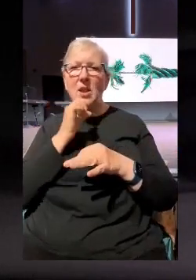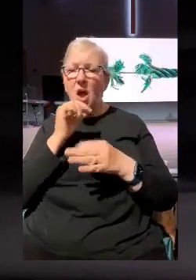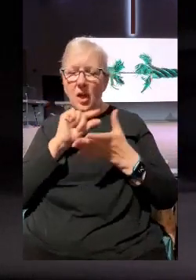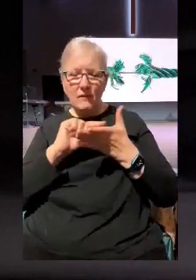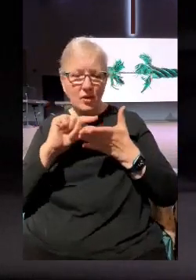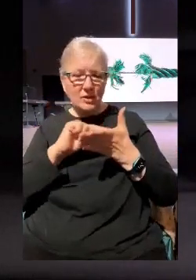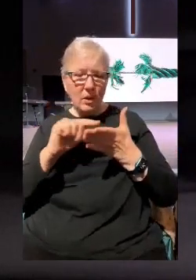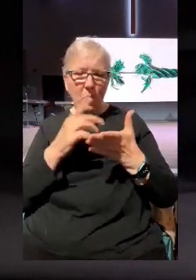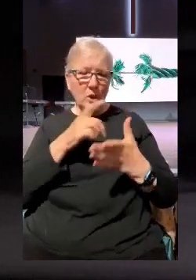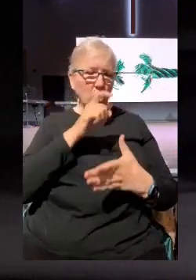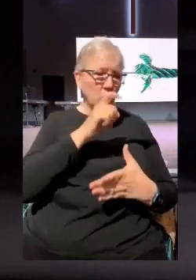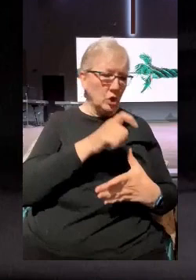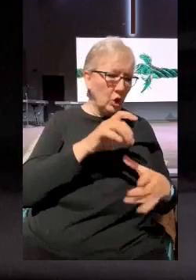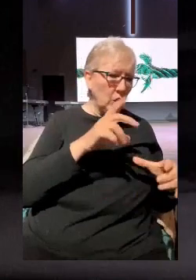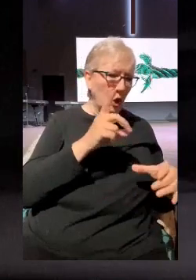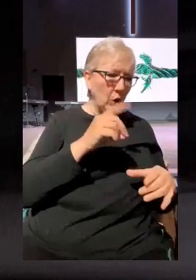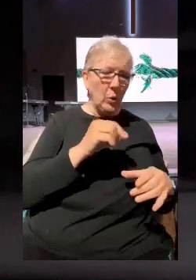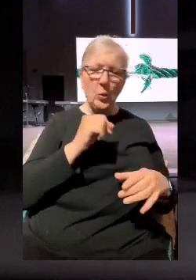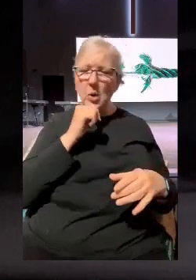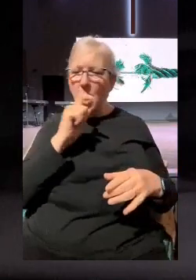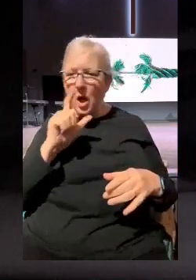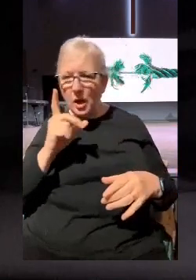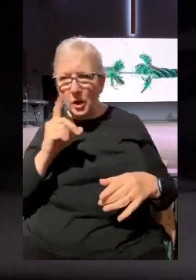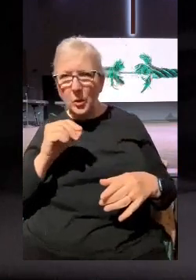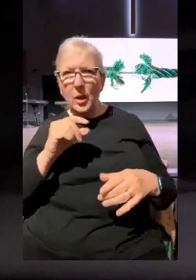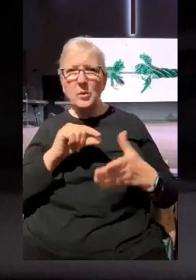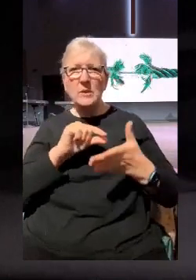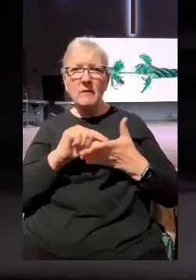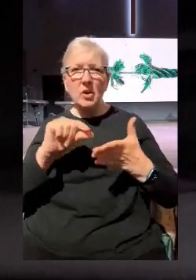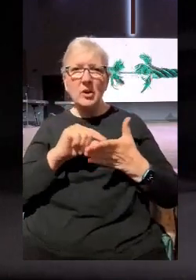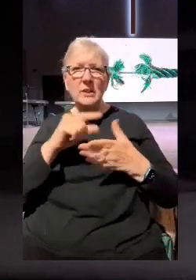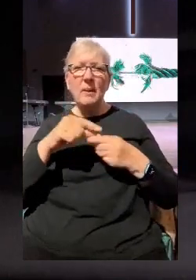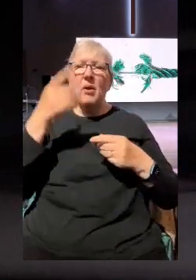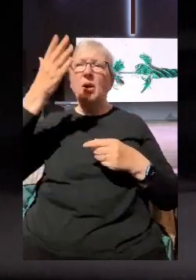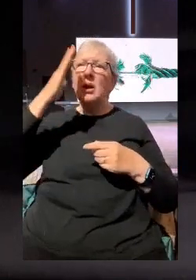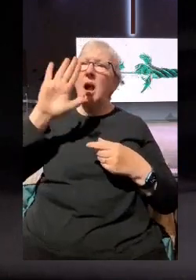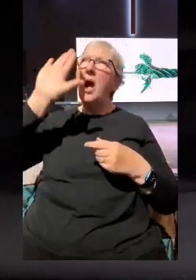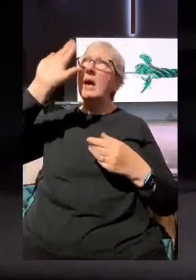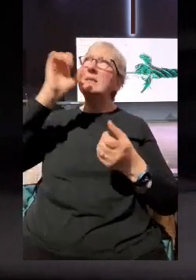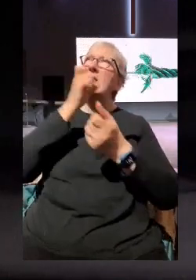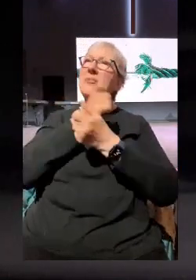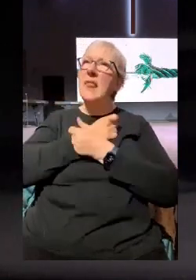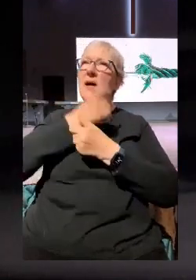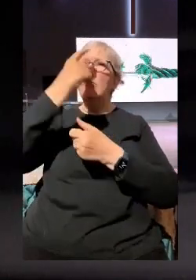should and should not do. It was the verses about God's love for me.